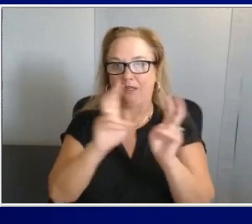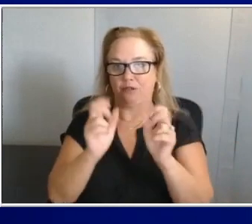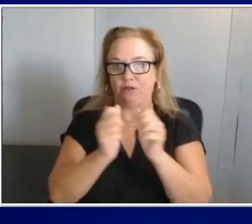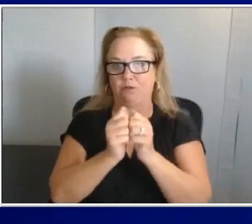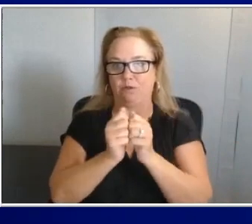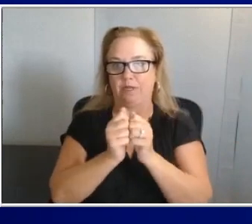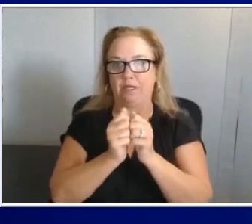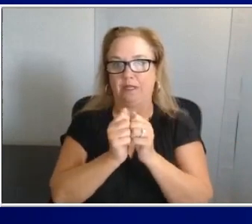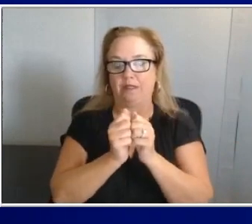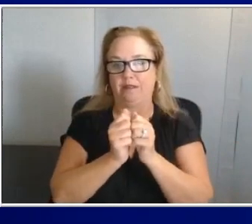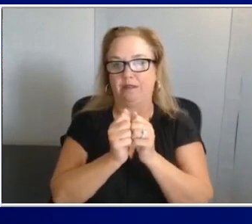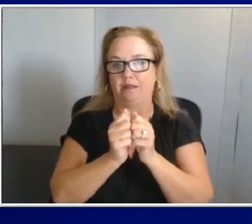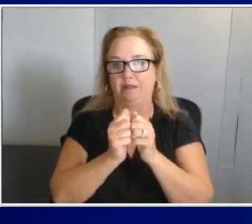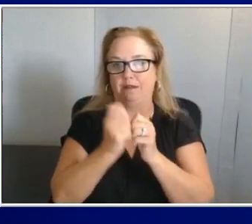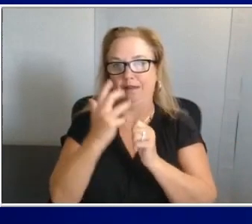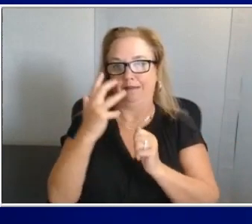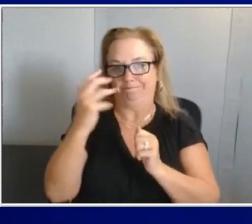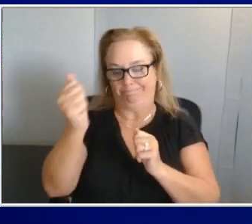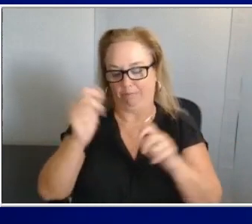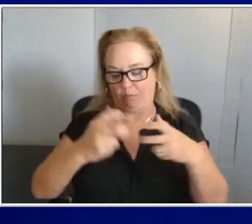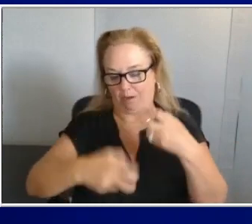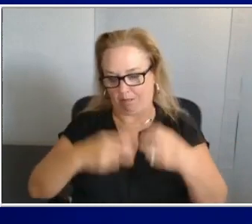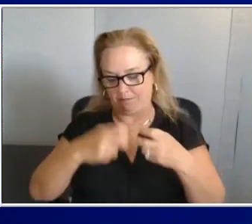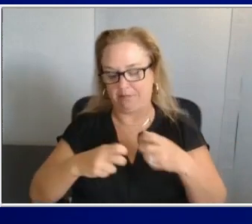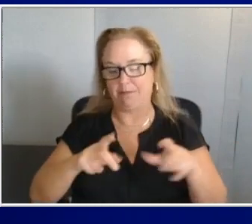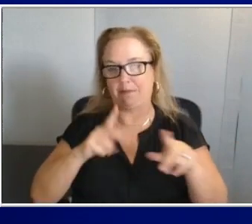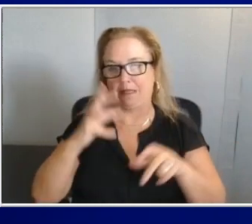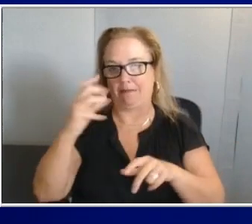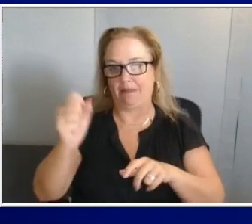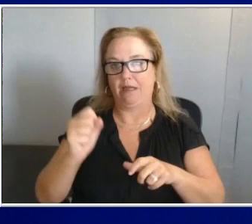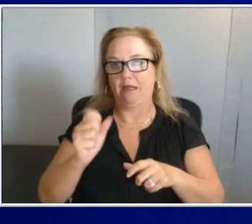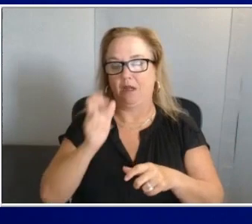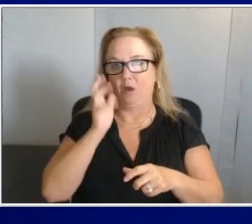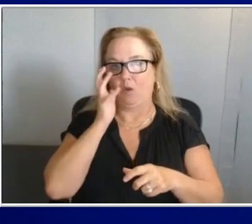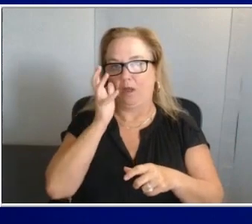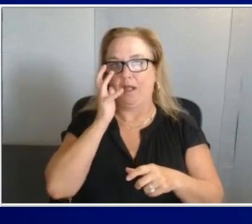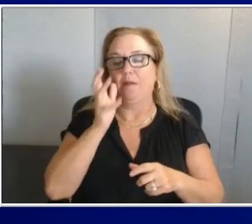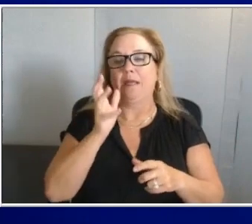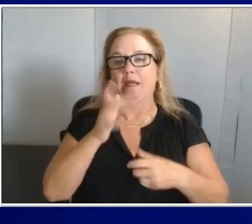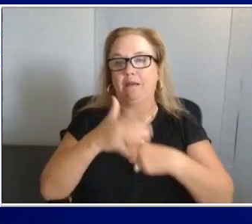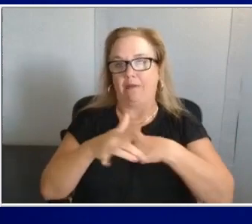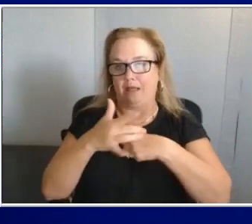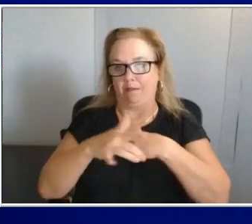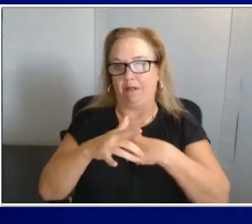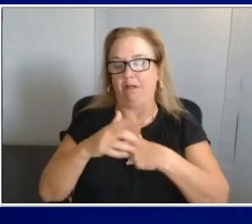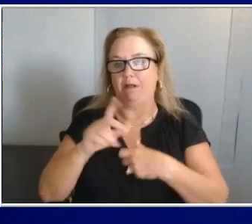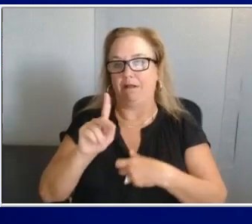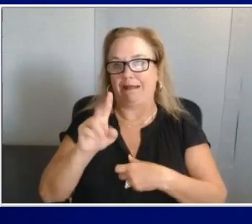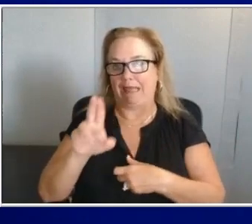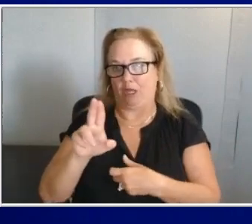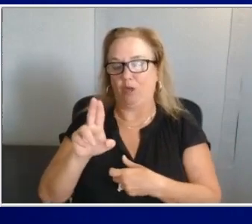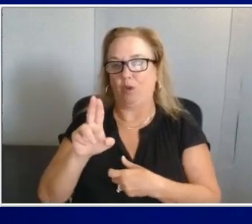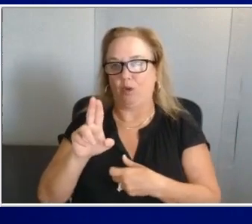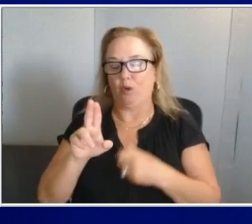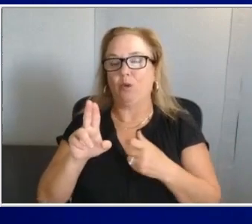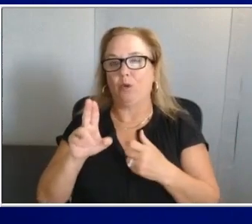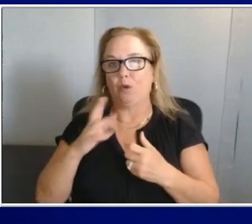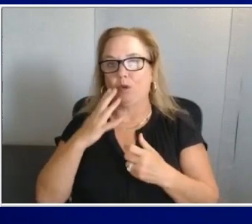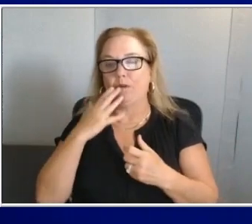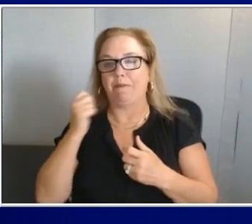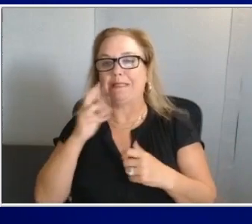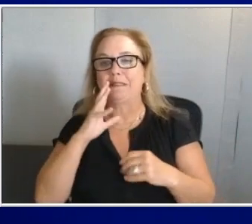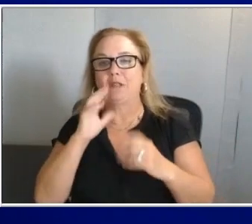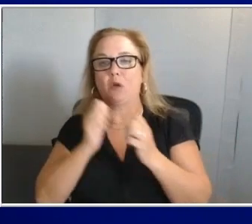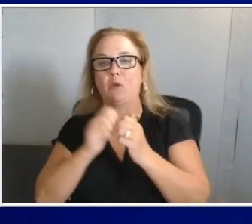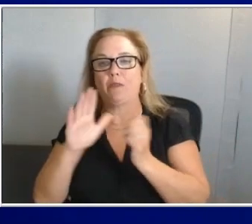things of that nature. But it will be becoming available at the health system. It is best to talk to your